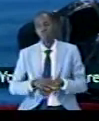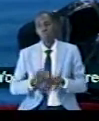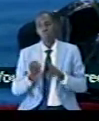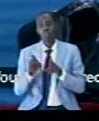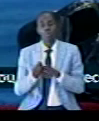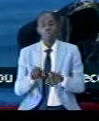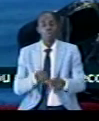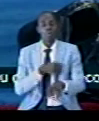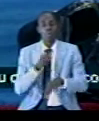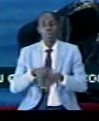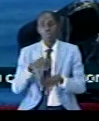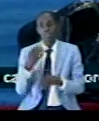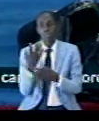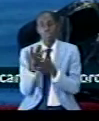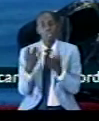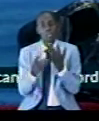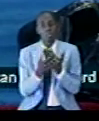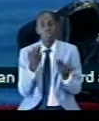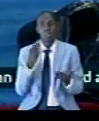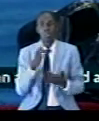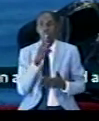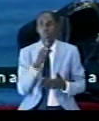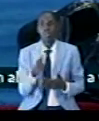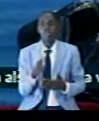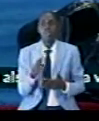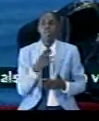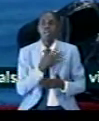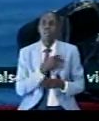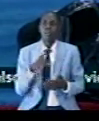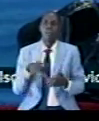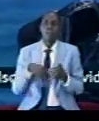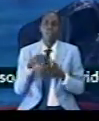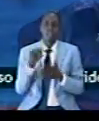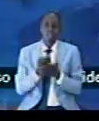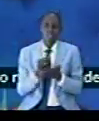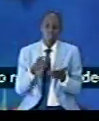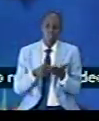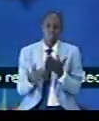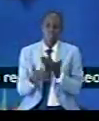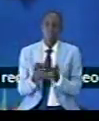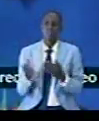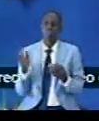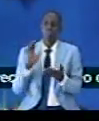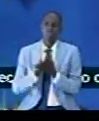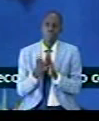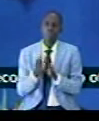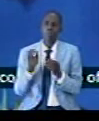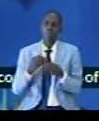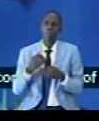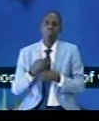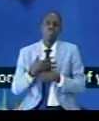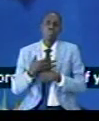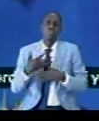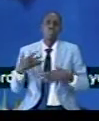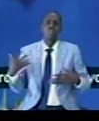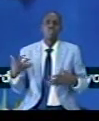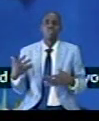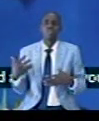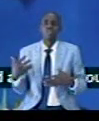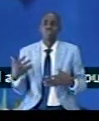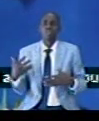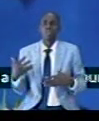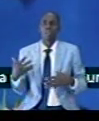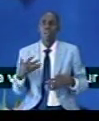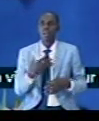strike, when I came back home, I discovered these palms became more swollen, and then it was getting stiffed. I